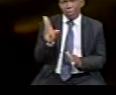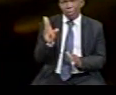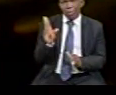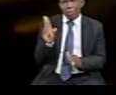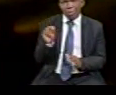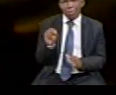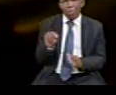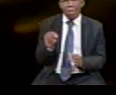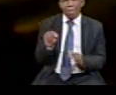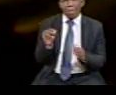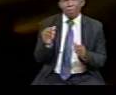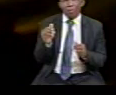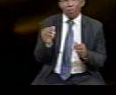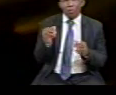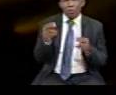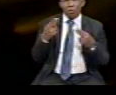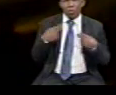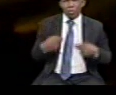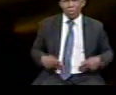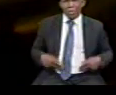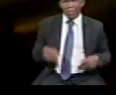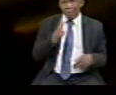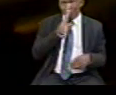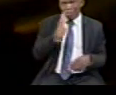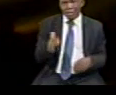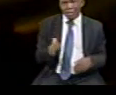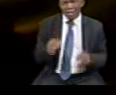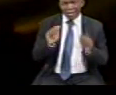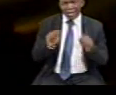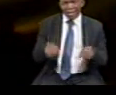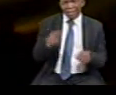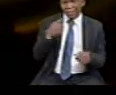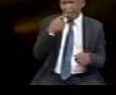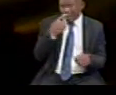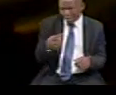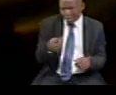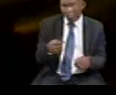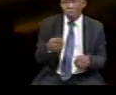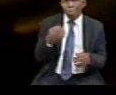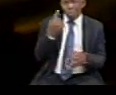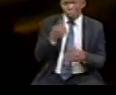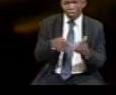not the angels, even the Son, cannot give the calendar, the specific